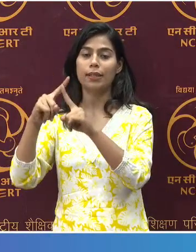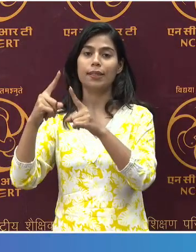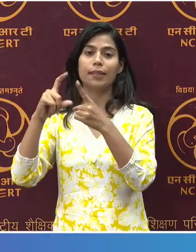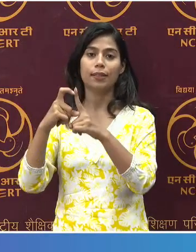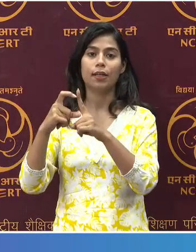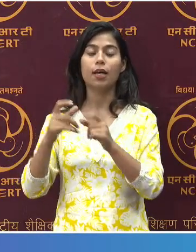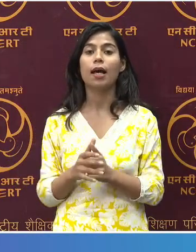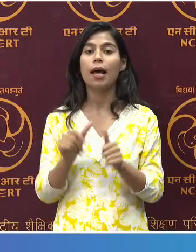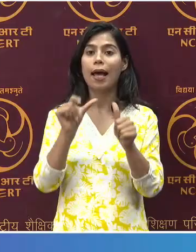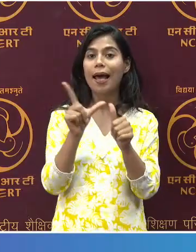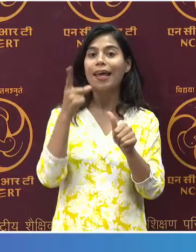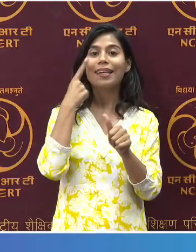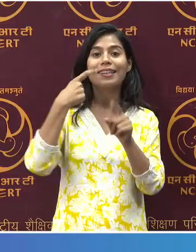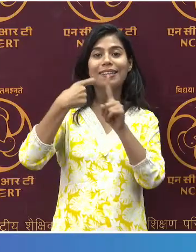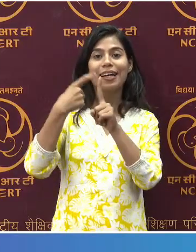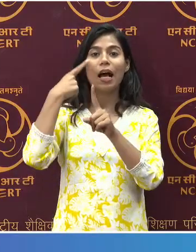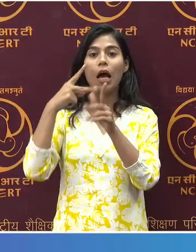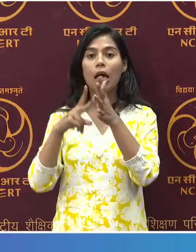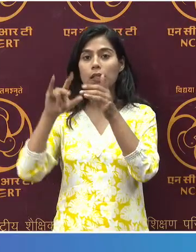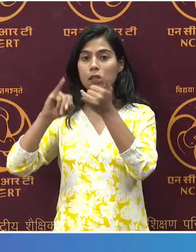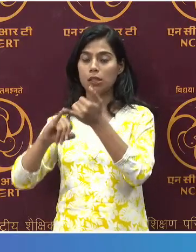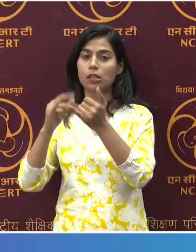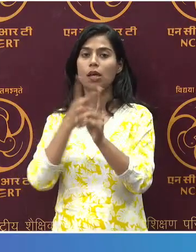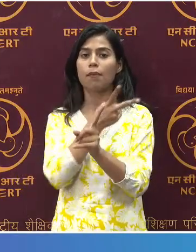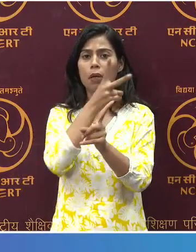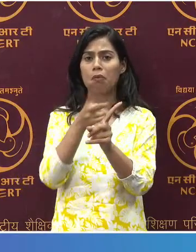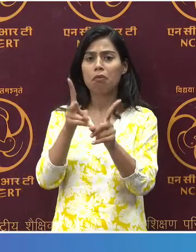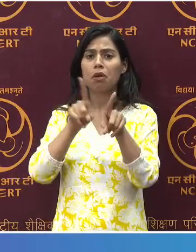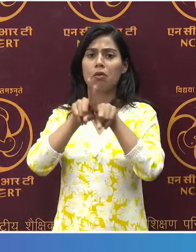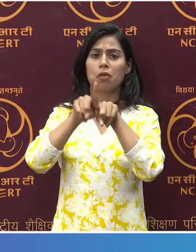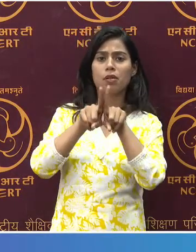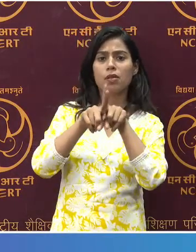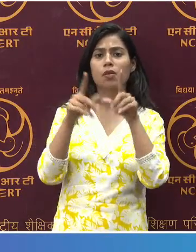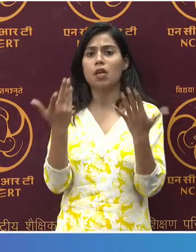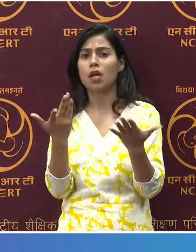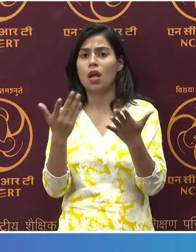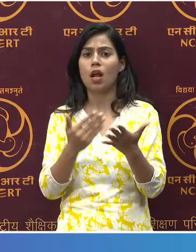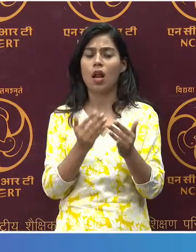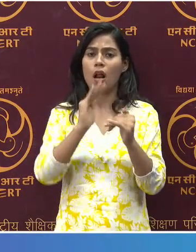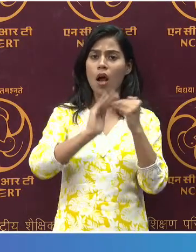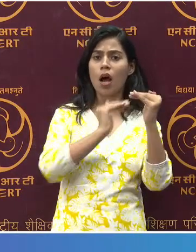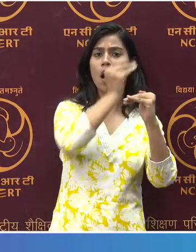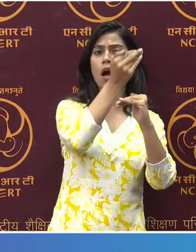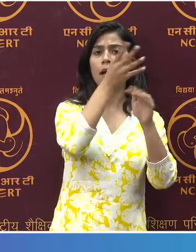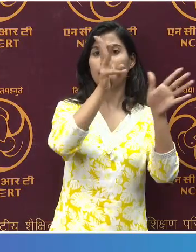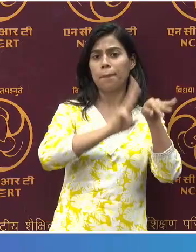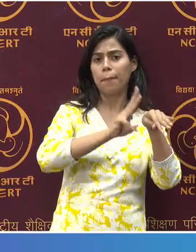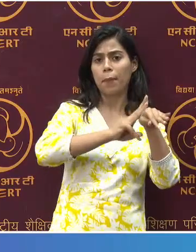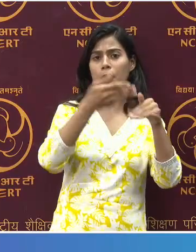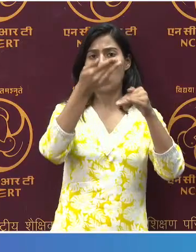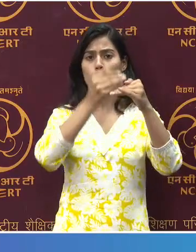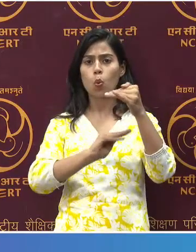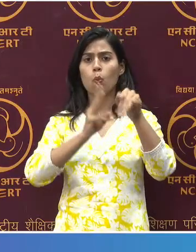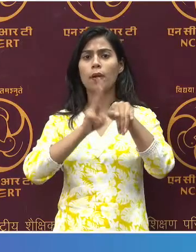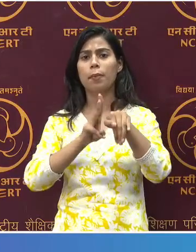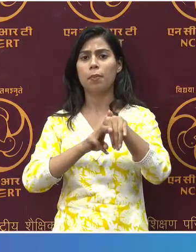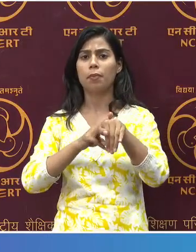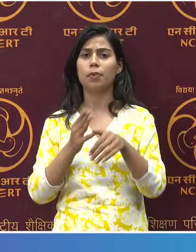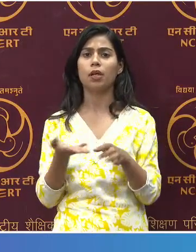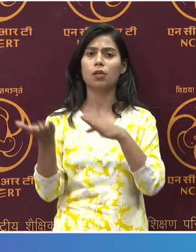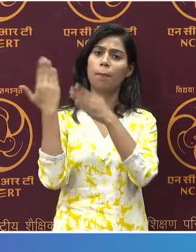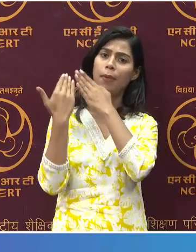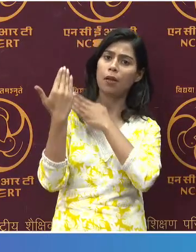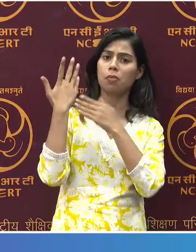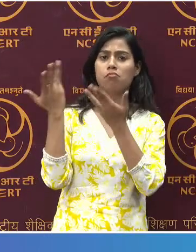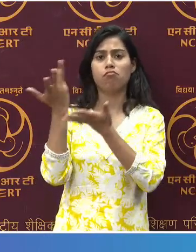and alkynes. Different examples, and there are step ups, the members, lower and higher member series also have been discussed in the previous classes. Alright